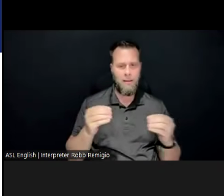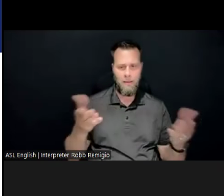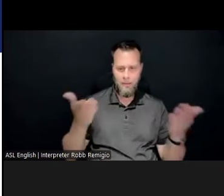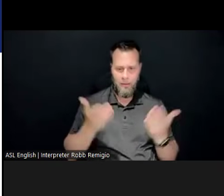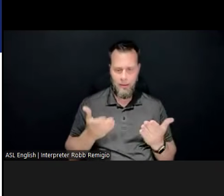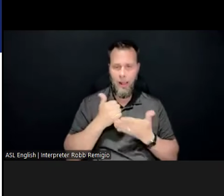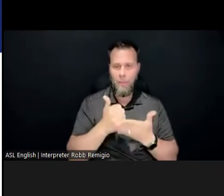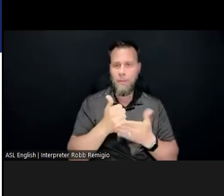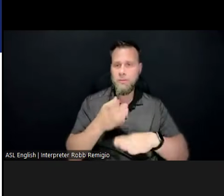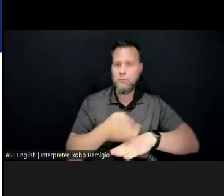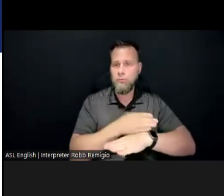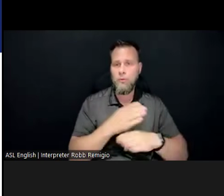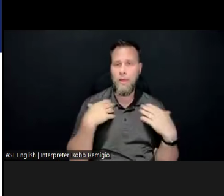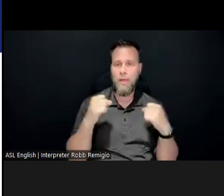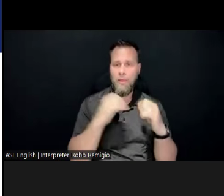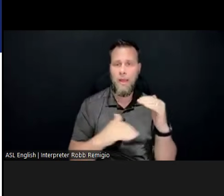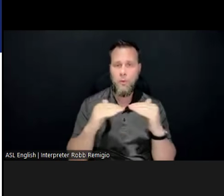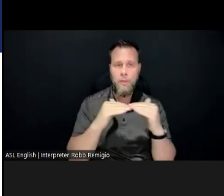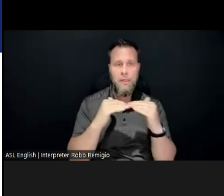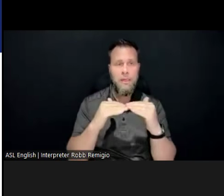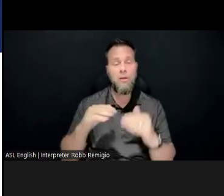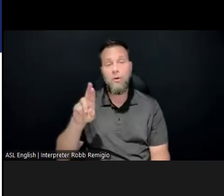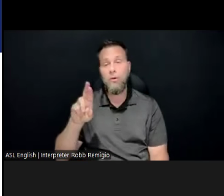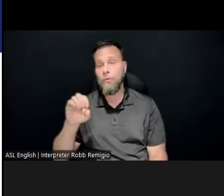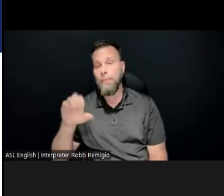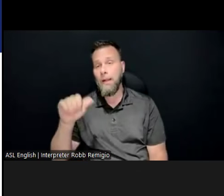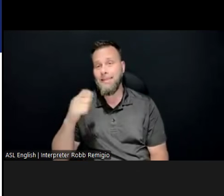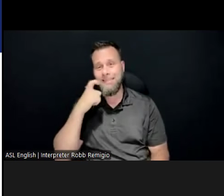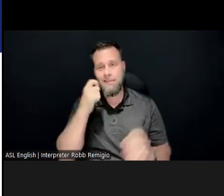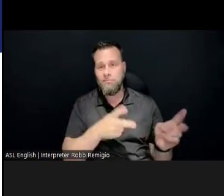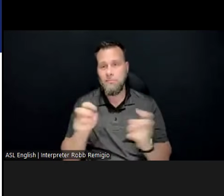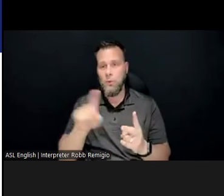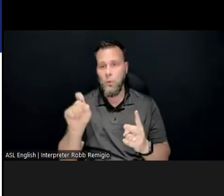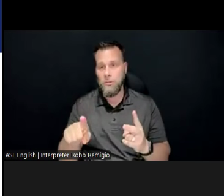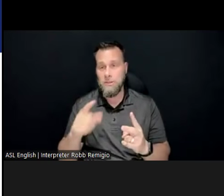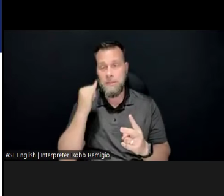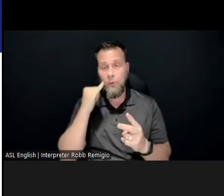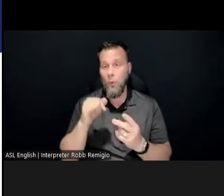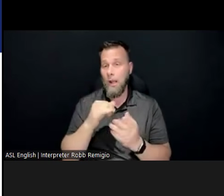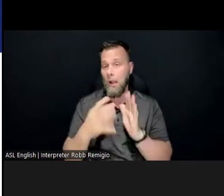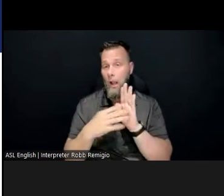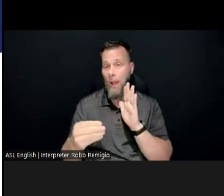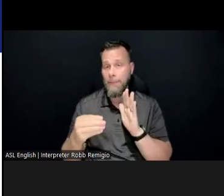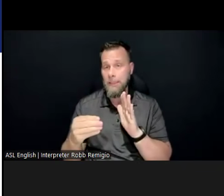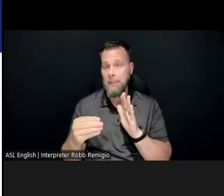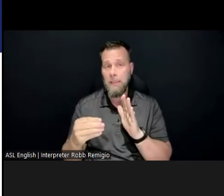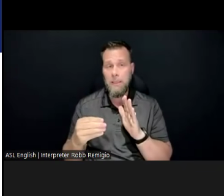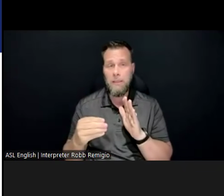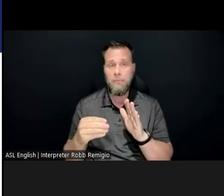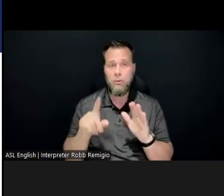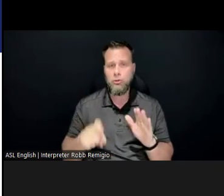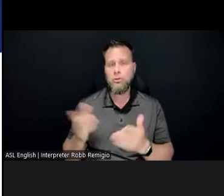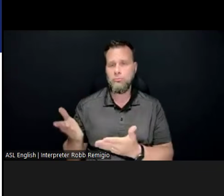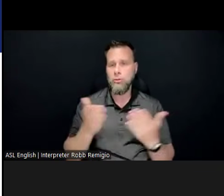equity? You'll see Rebecca just dropped those questions in the chat. You may just want to copy them, but they should carry over. But we're going to go into